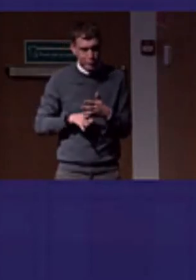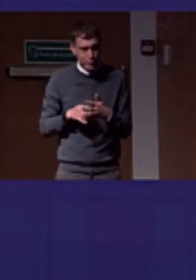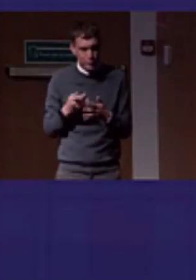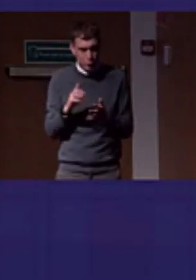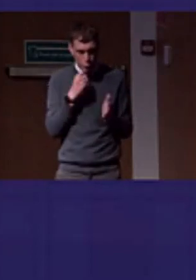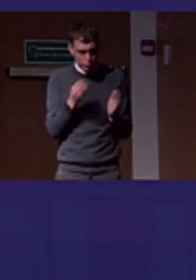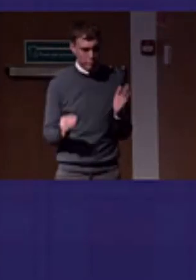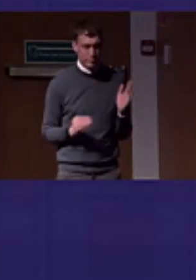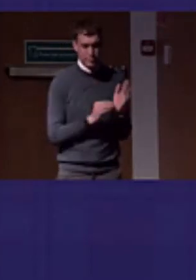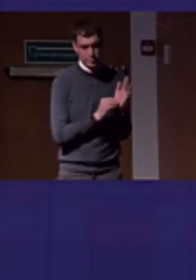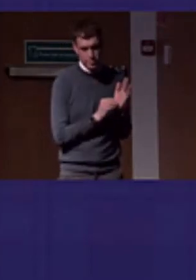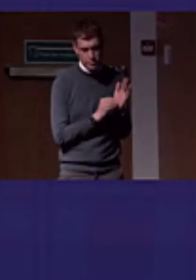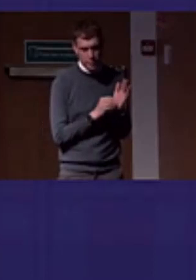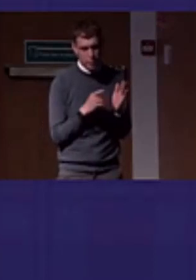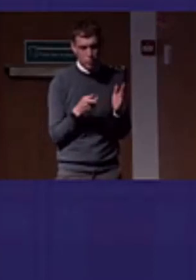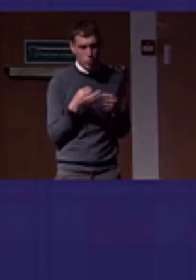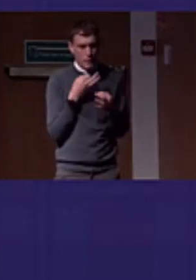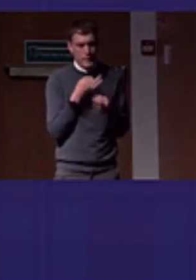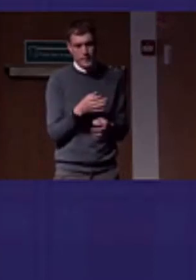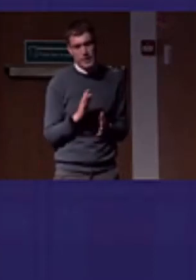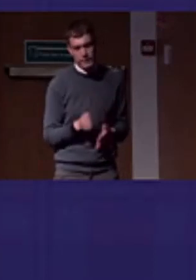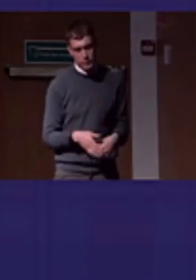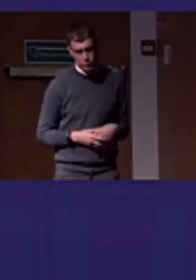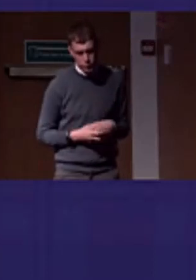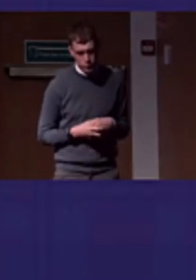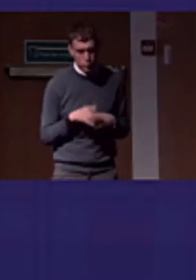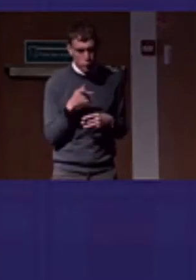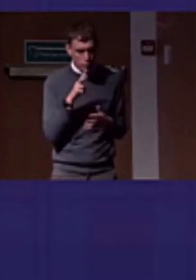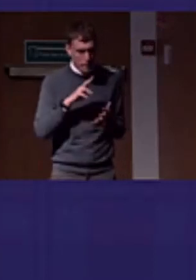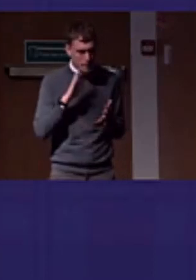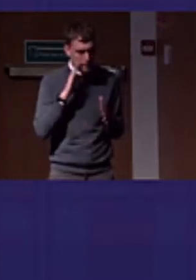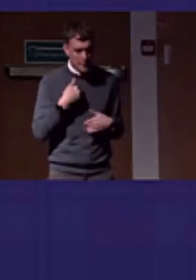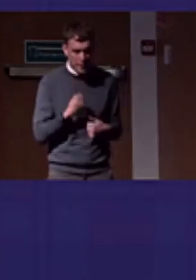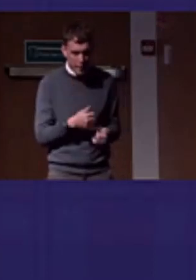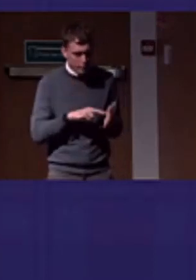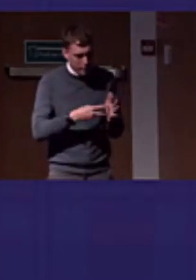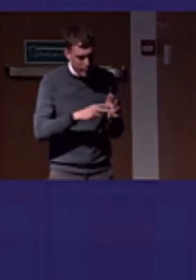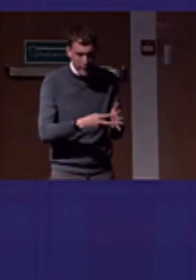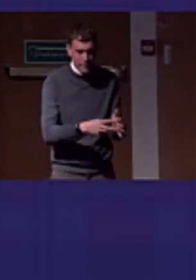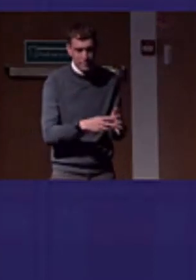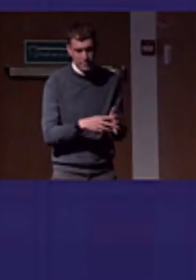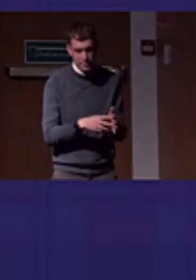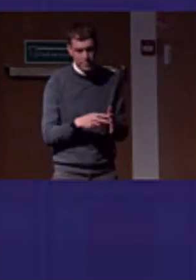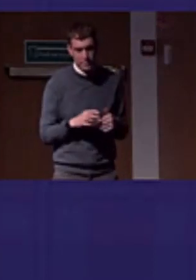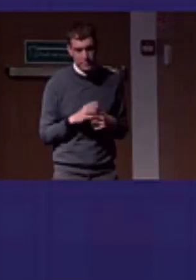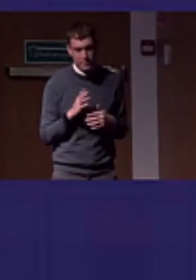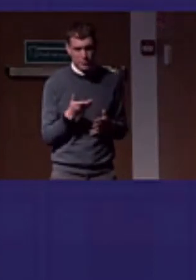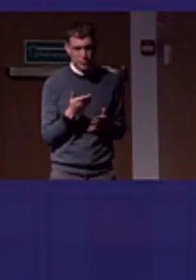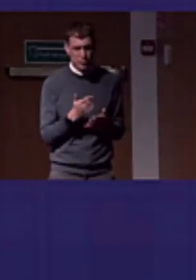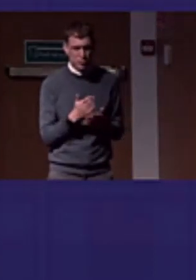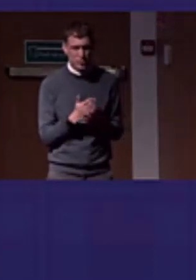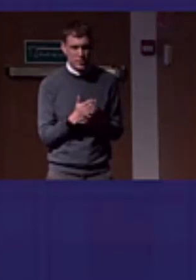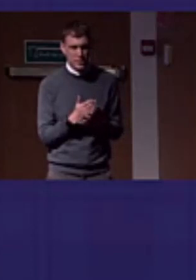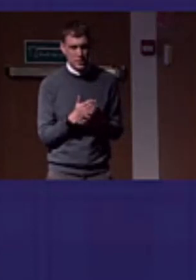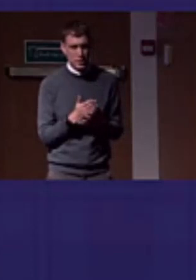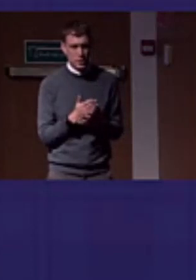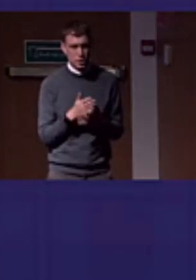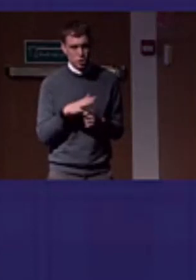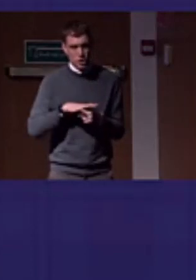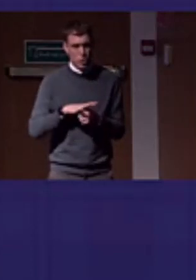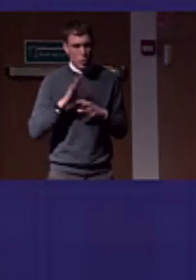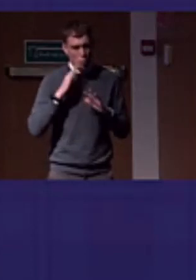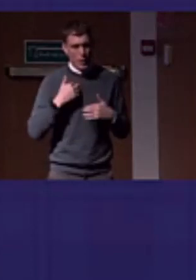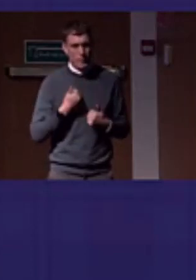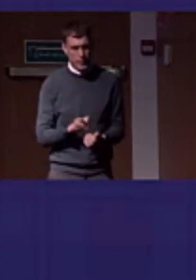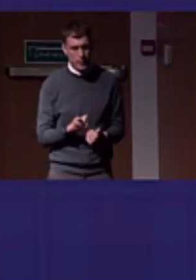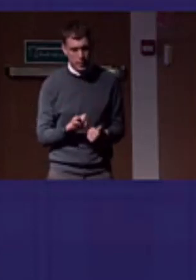you're doing. It's not part of your commitments. If you have a mental health plan, not a plan, does not matter. It is a thing to help with general well-being. It's like saying, do you go